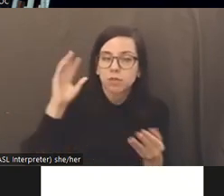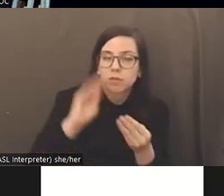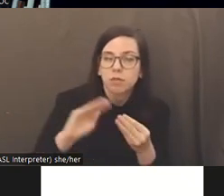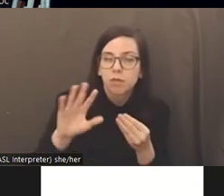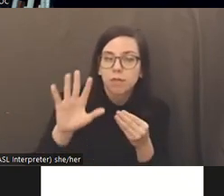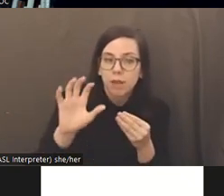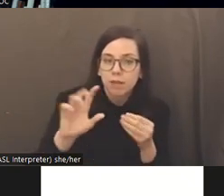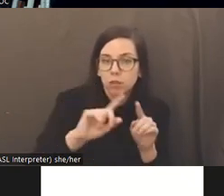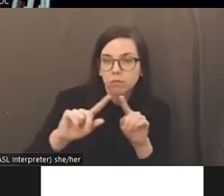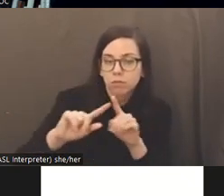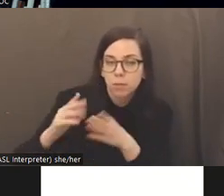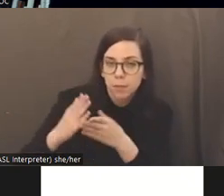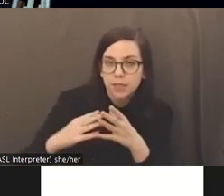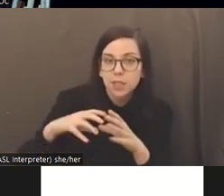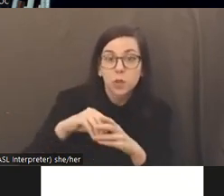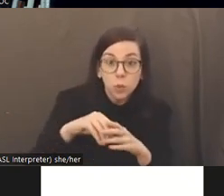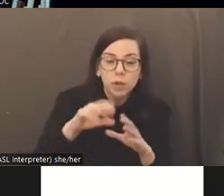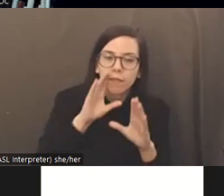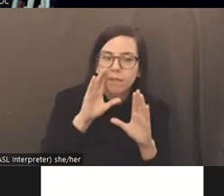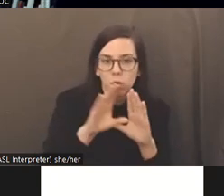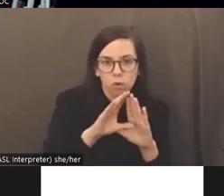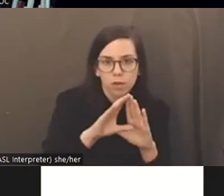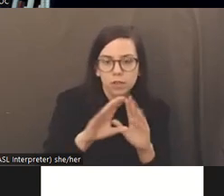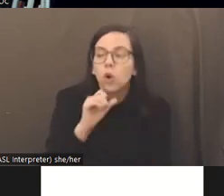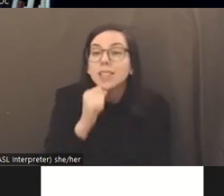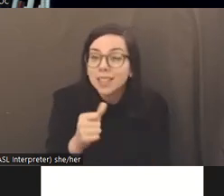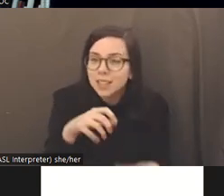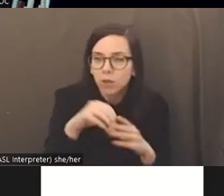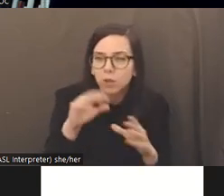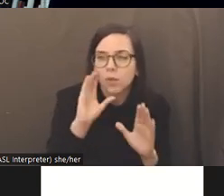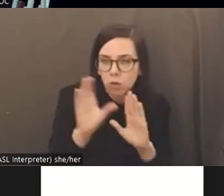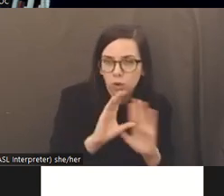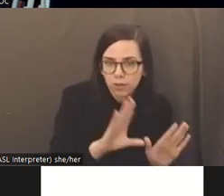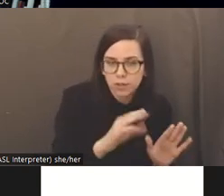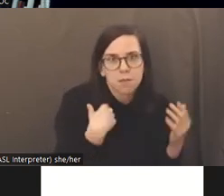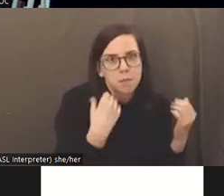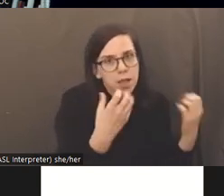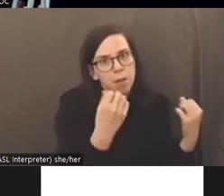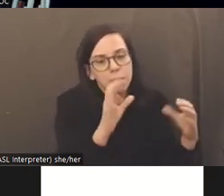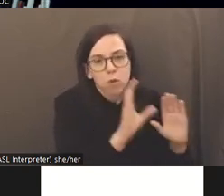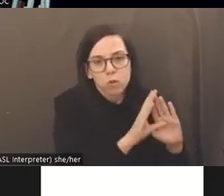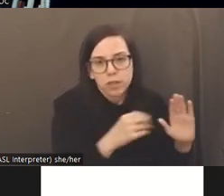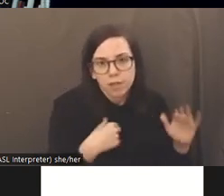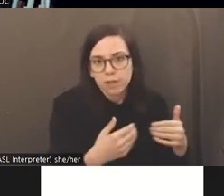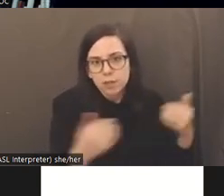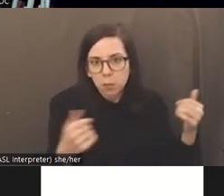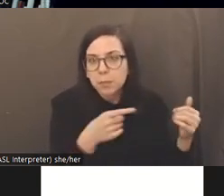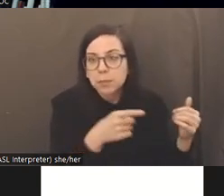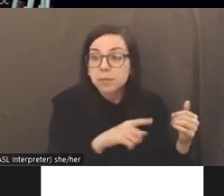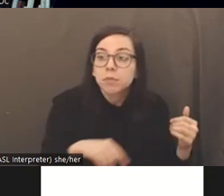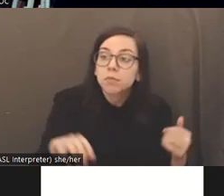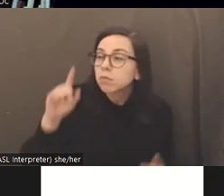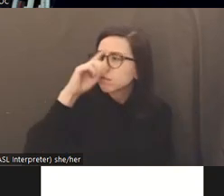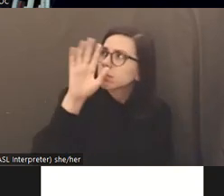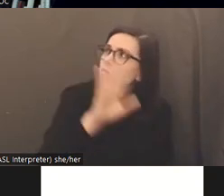doesn't include the photographs. We have tons and tons of photographs. And a lot of them, I would say about 80%